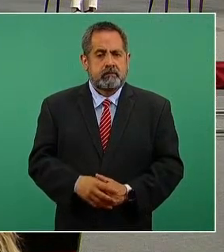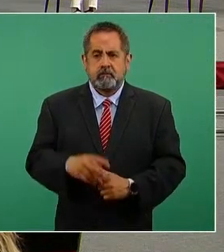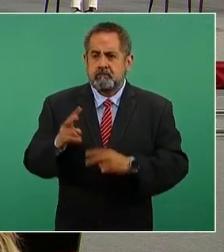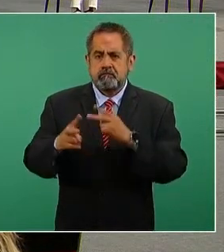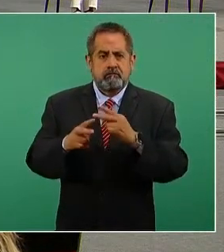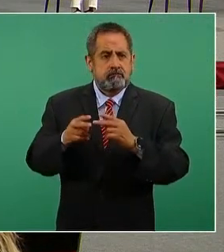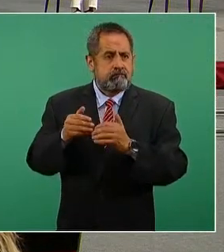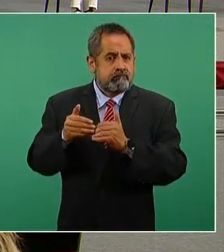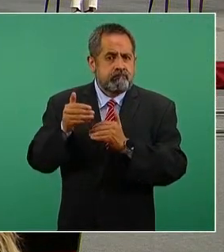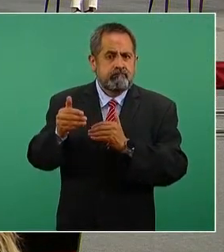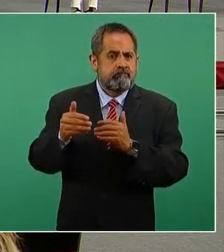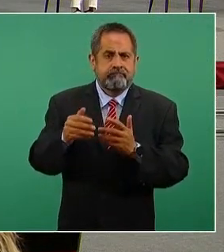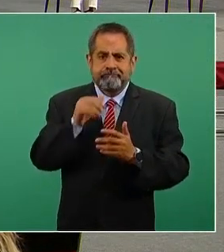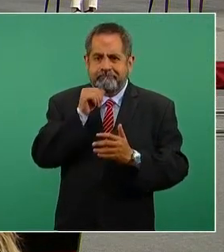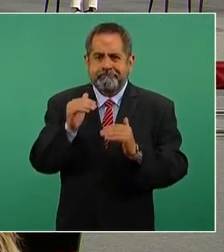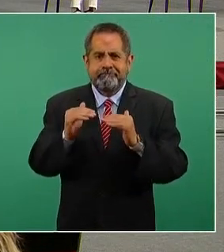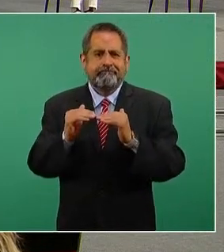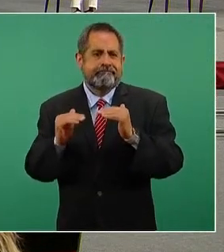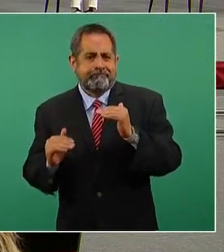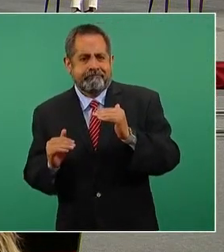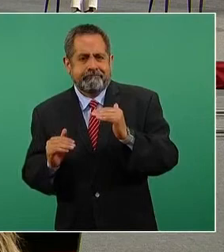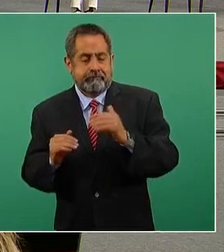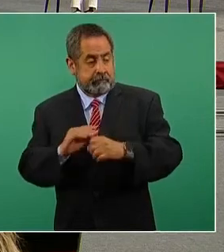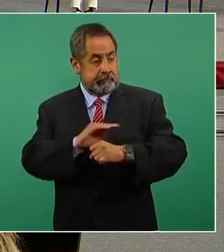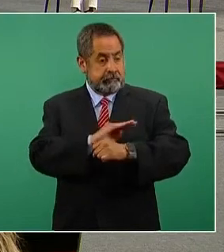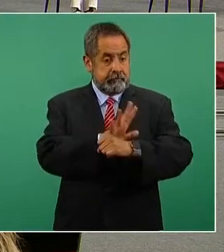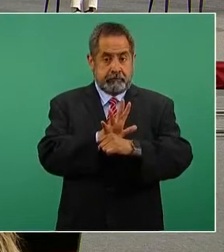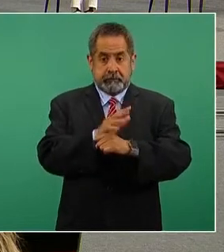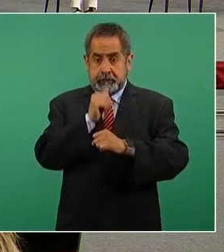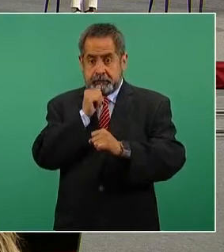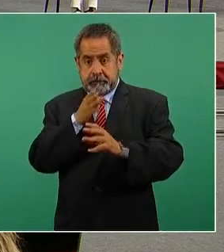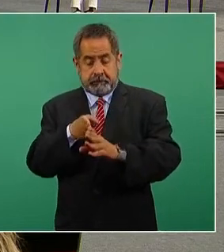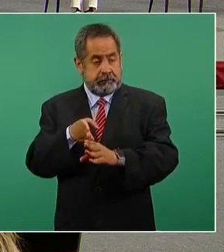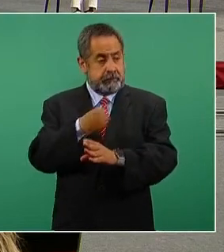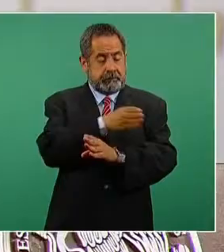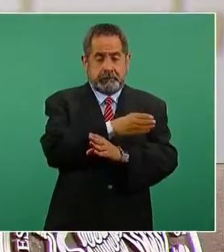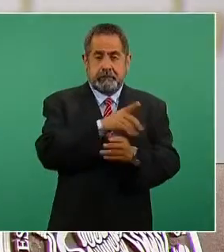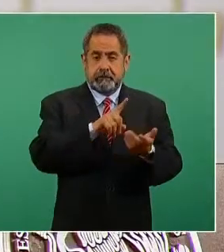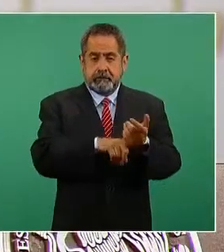losses for women. Antes de la situación de COVID-19,